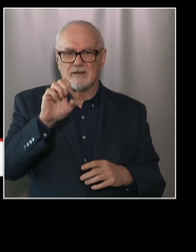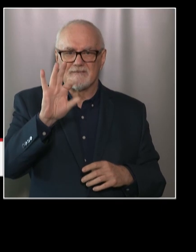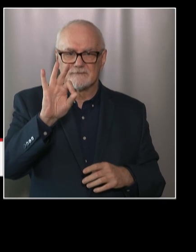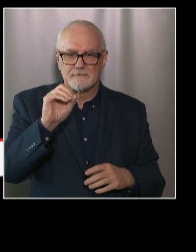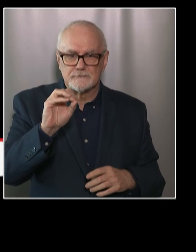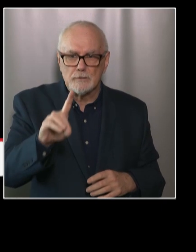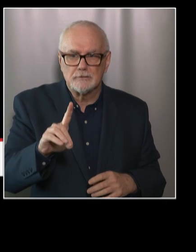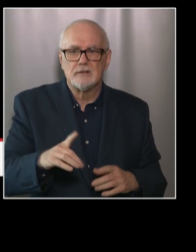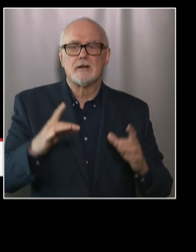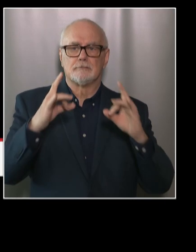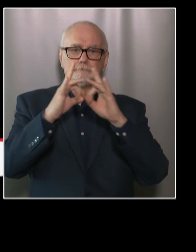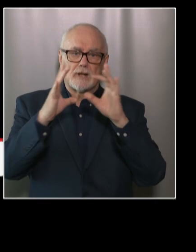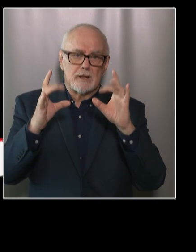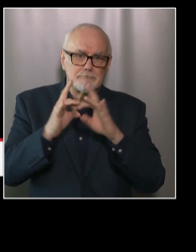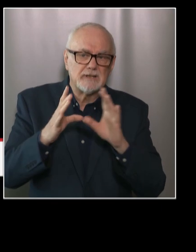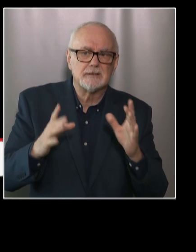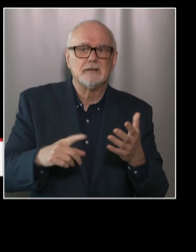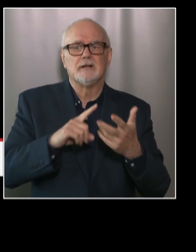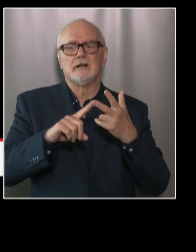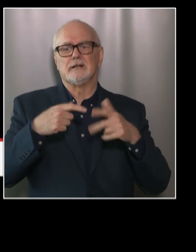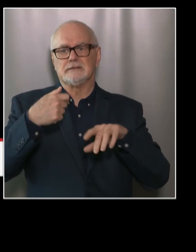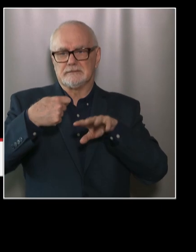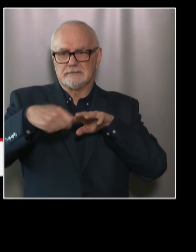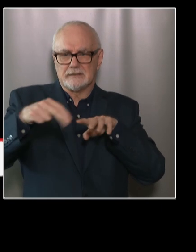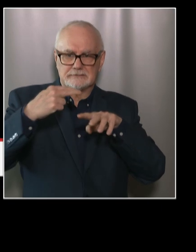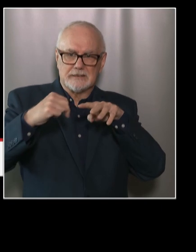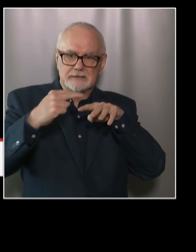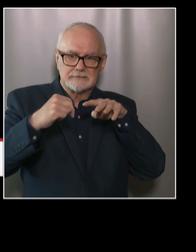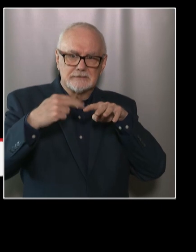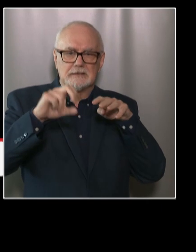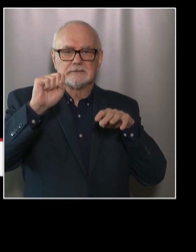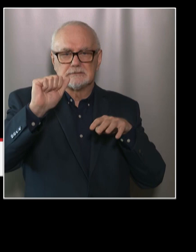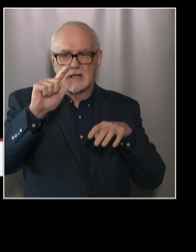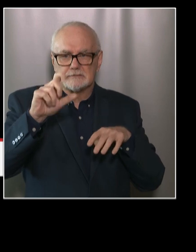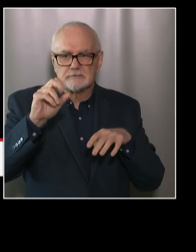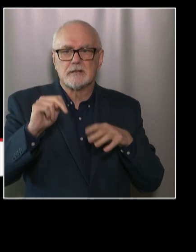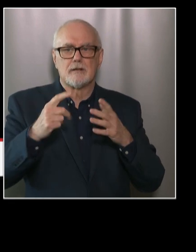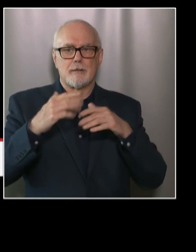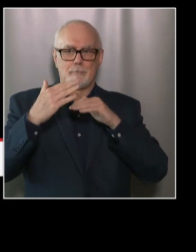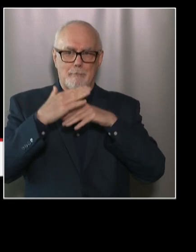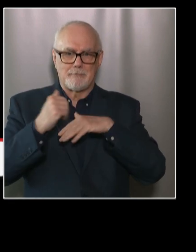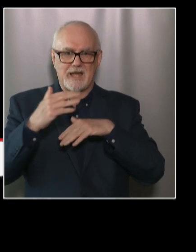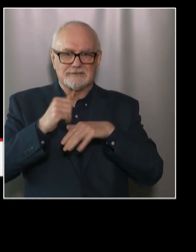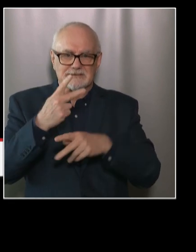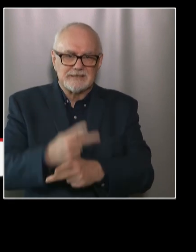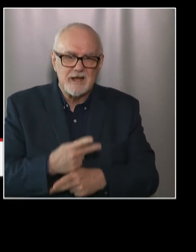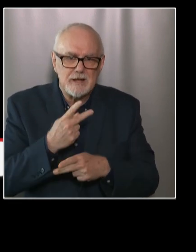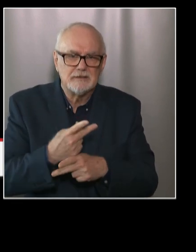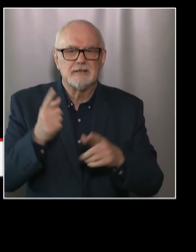local businesses like Nail Saloon, Molly's Pet Care, and Juneberry Garage.